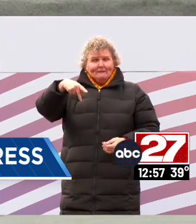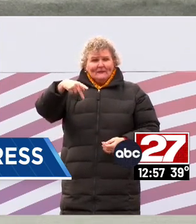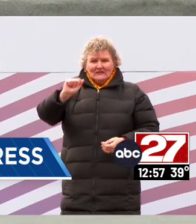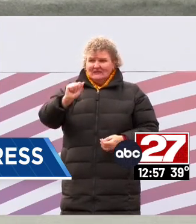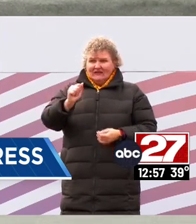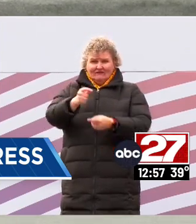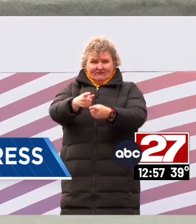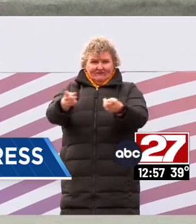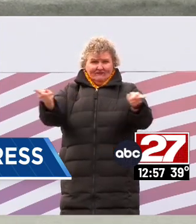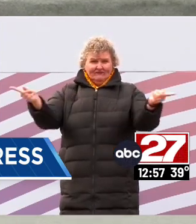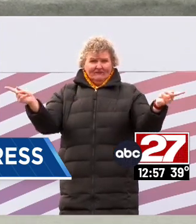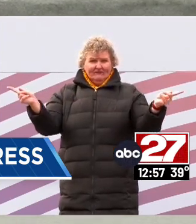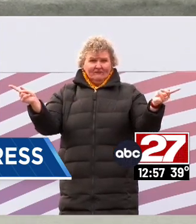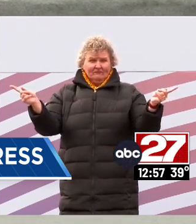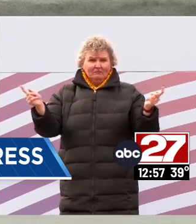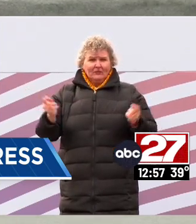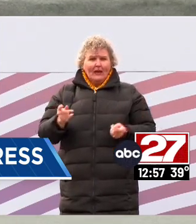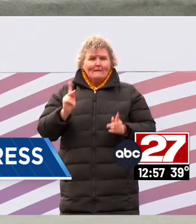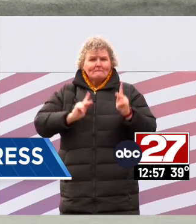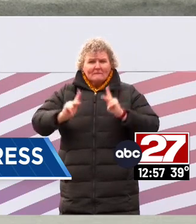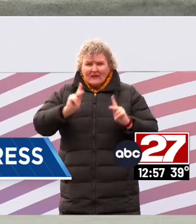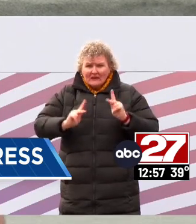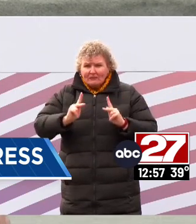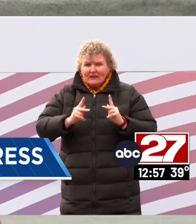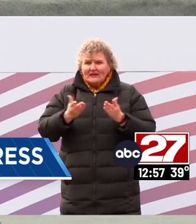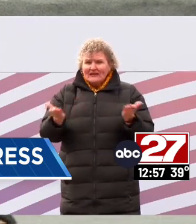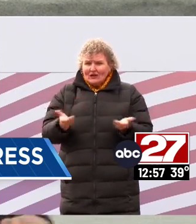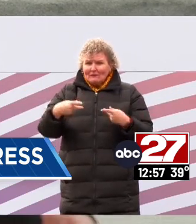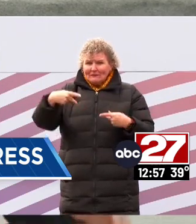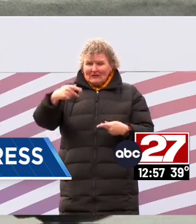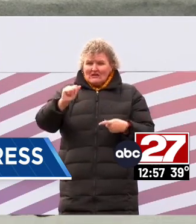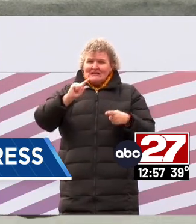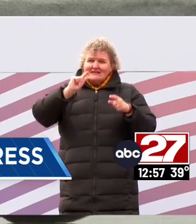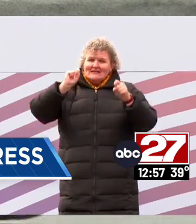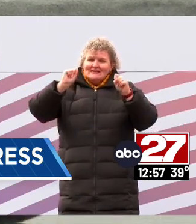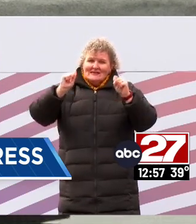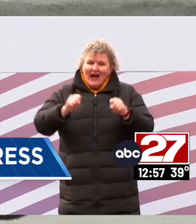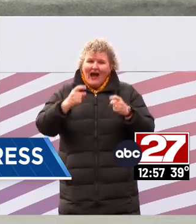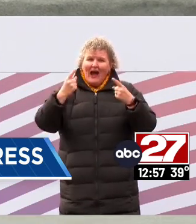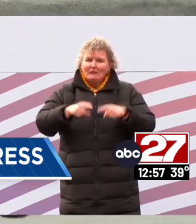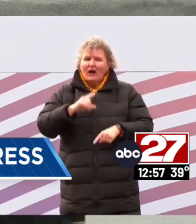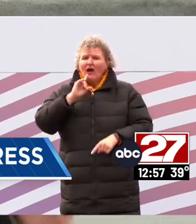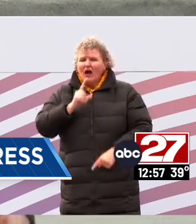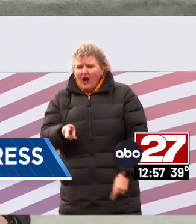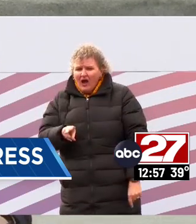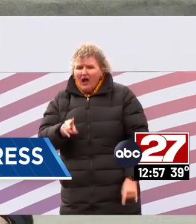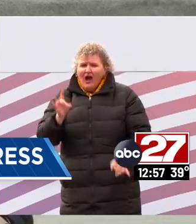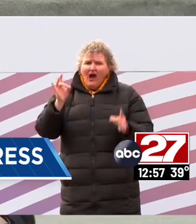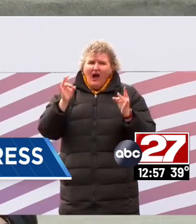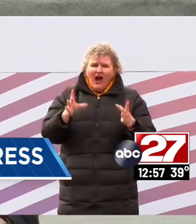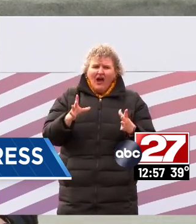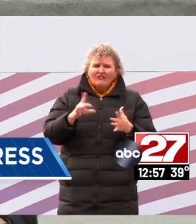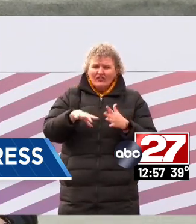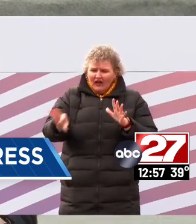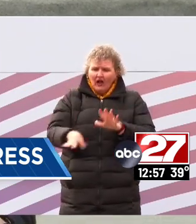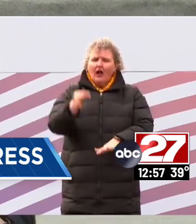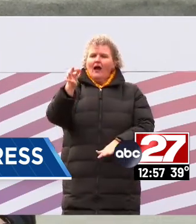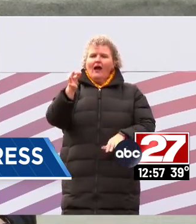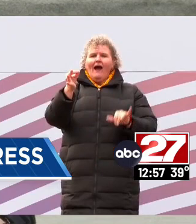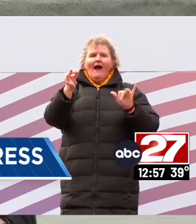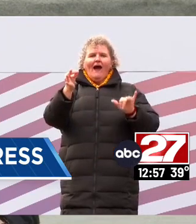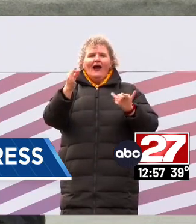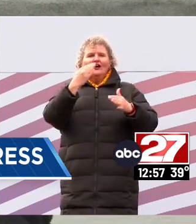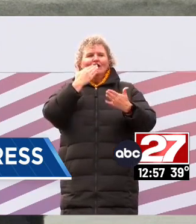Pennsylvanians can indeed find light in the midst of darkness and drown out the voices of hate